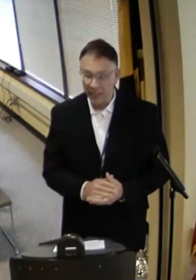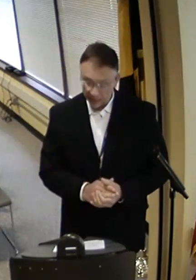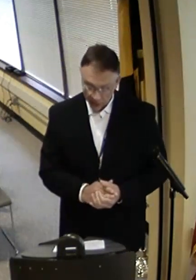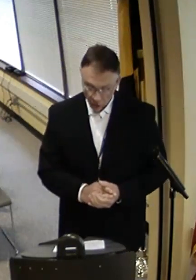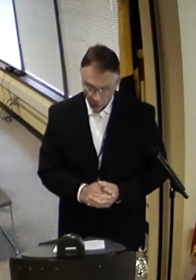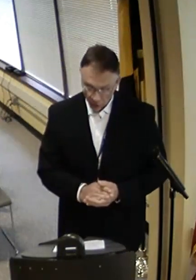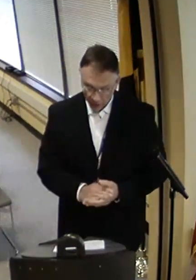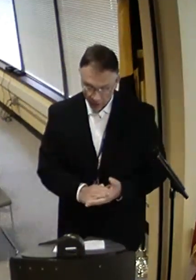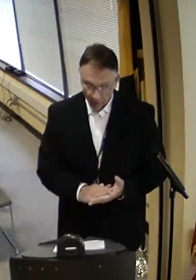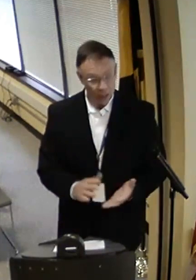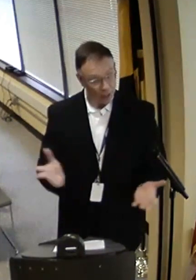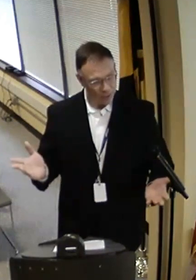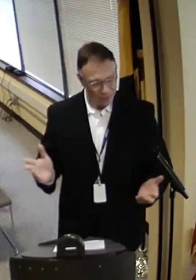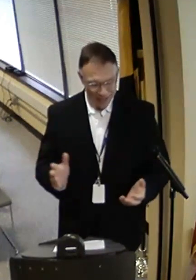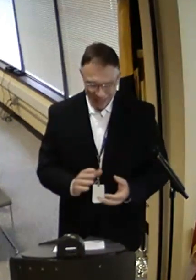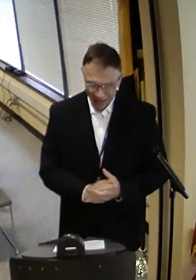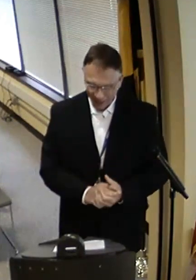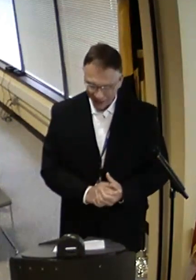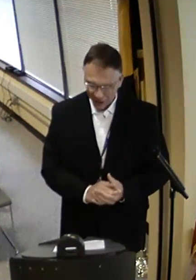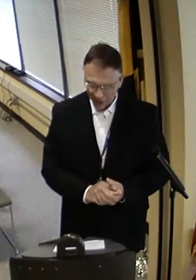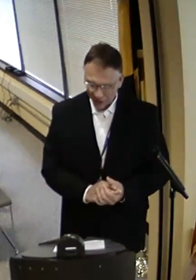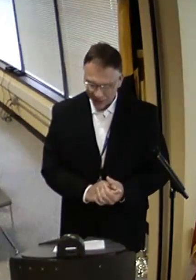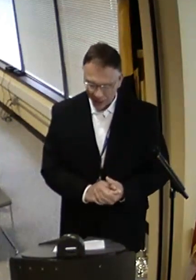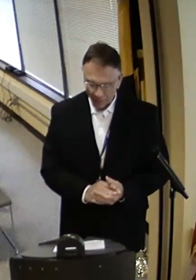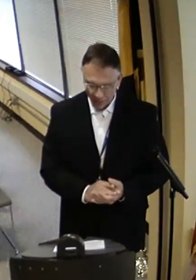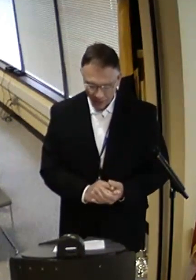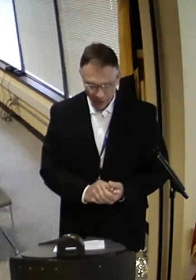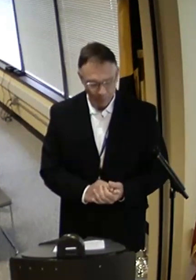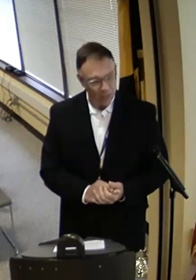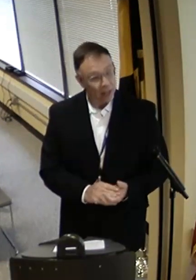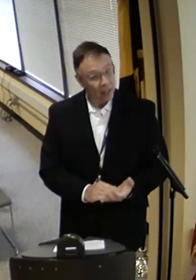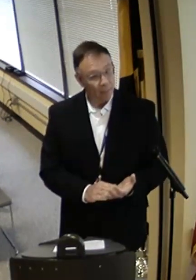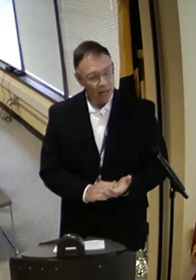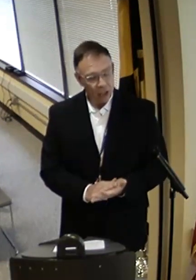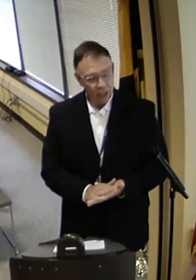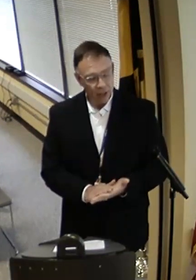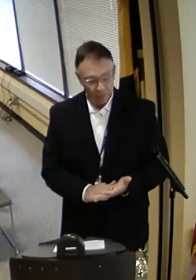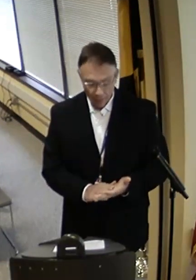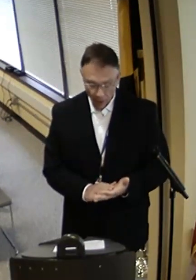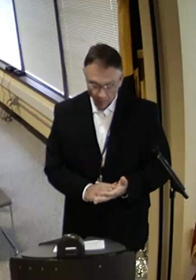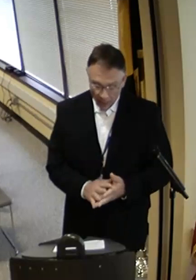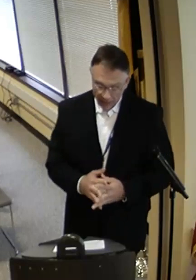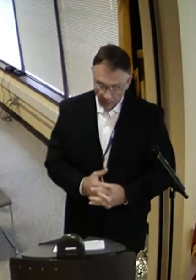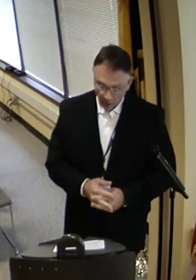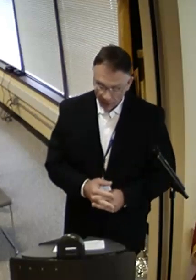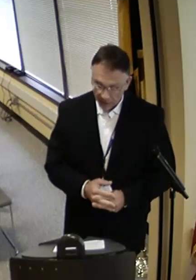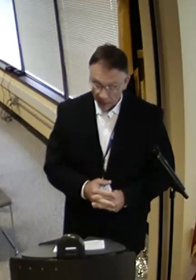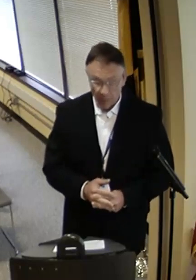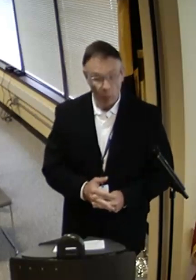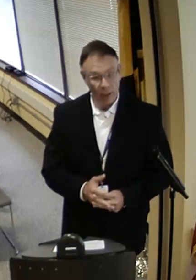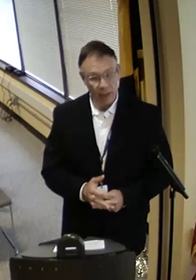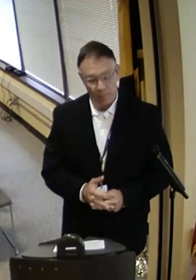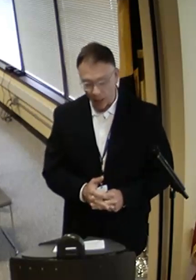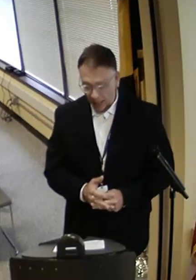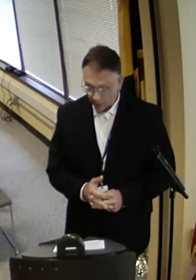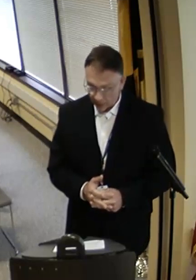a couple of days on June 30th. So that's why it's timely here to share this update with you. In the past year, the Environmental Compliance Department has